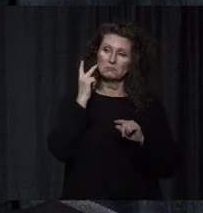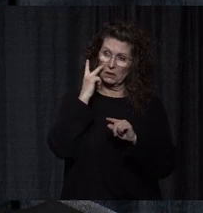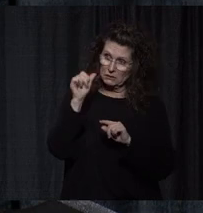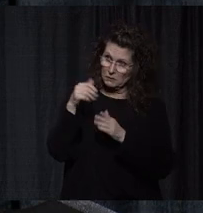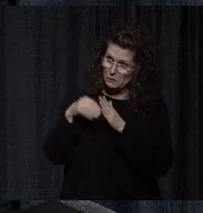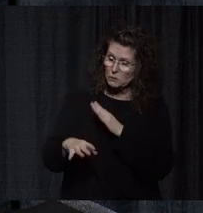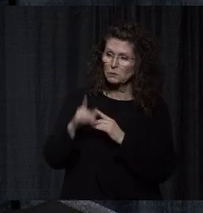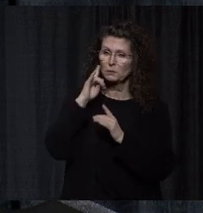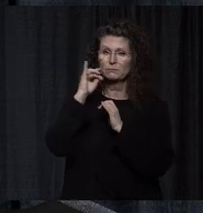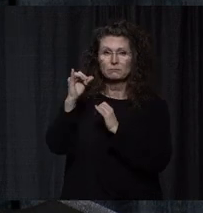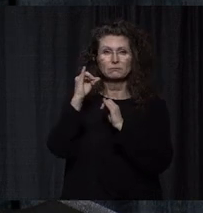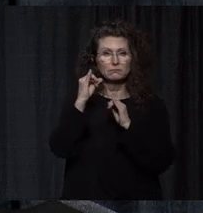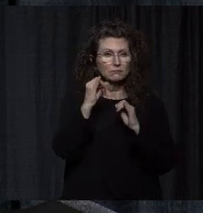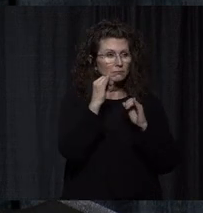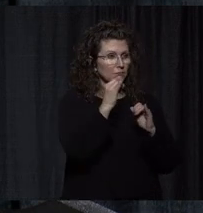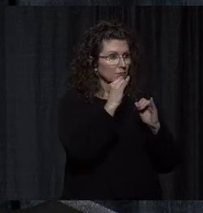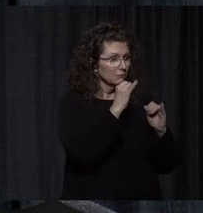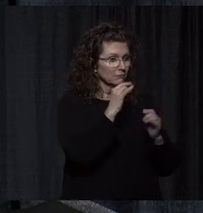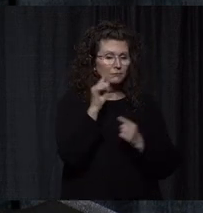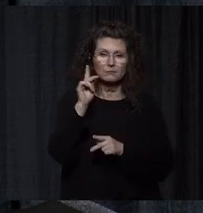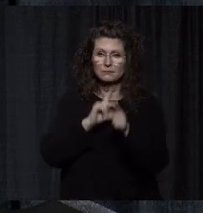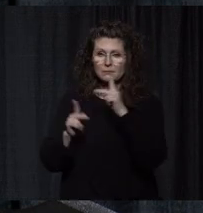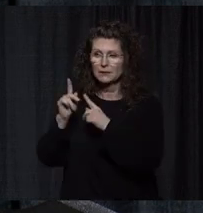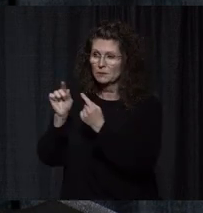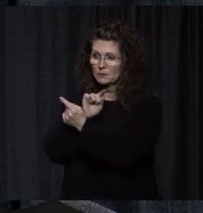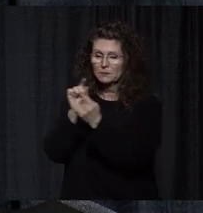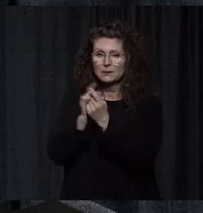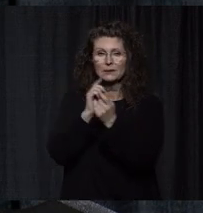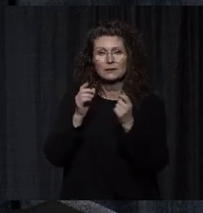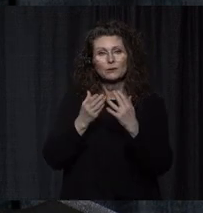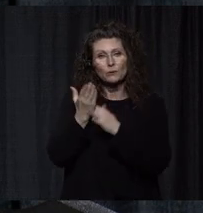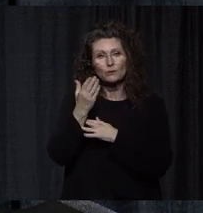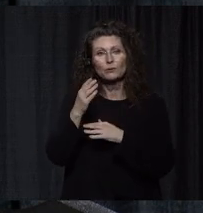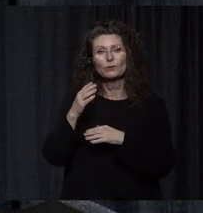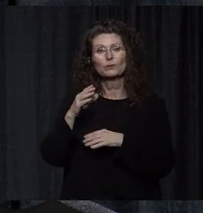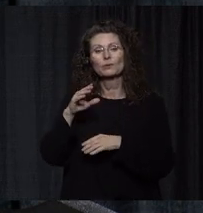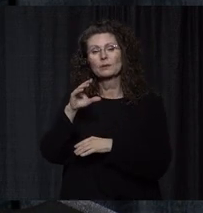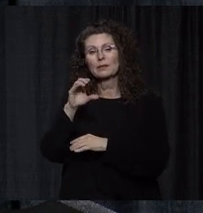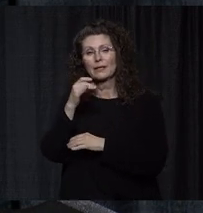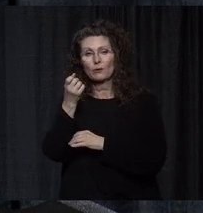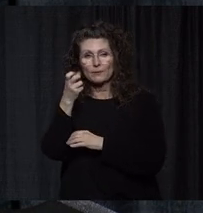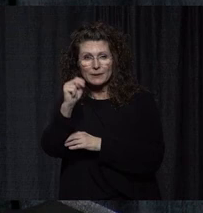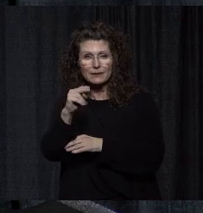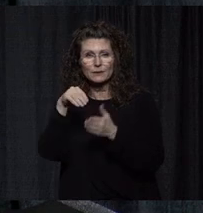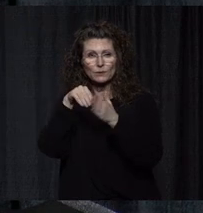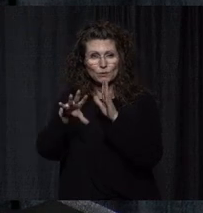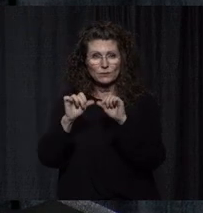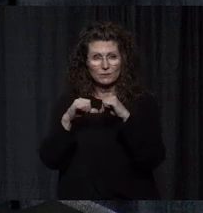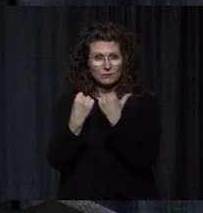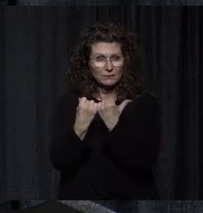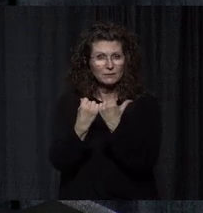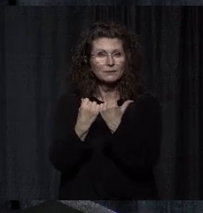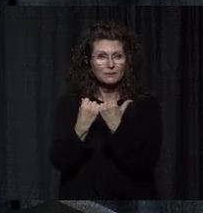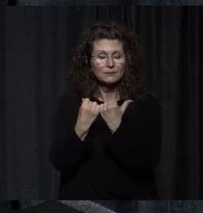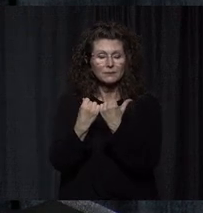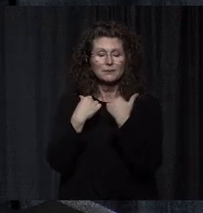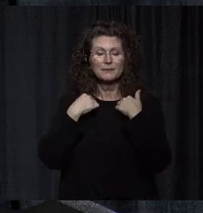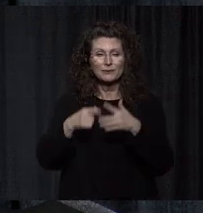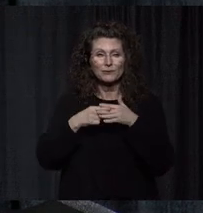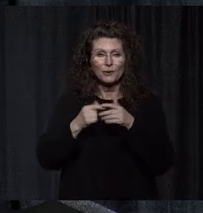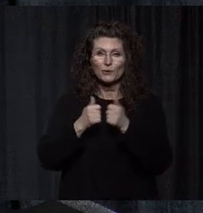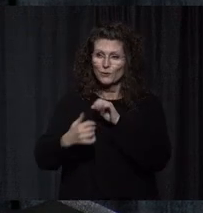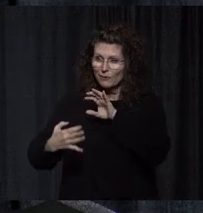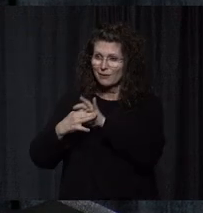students and people I met through the Caribbean Students Association. I started to click